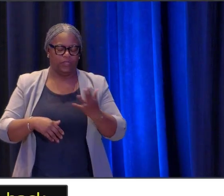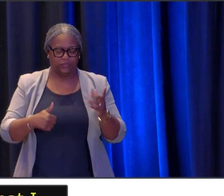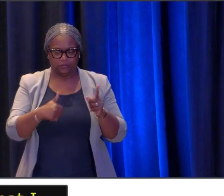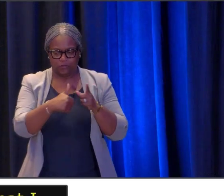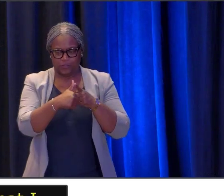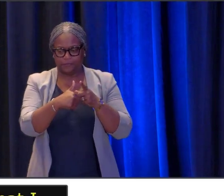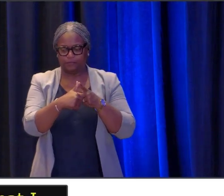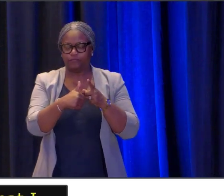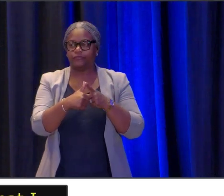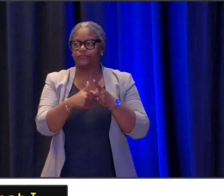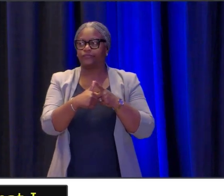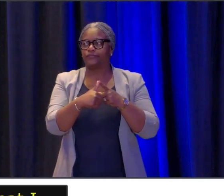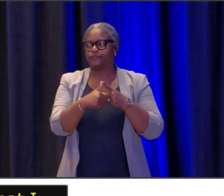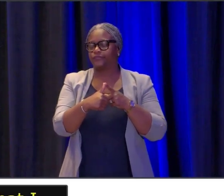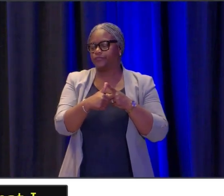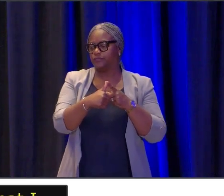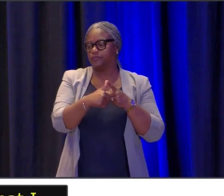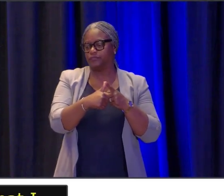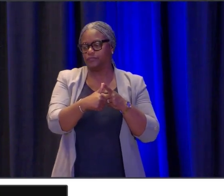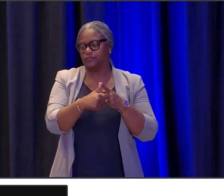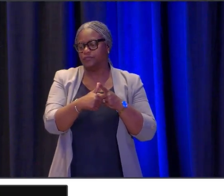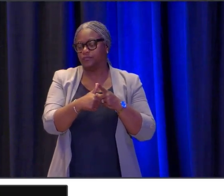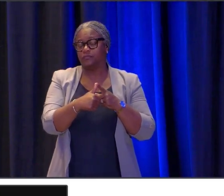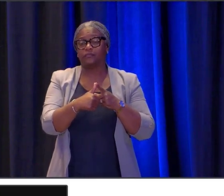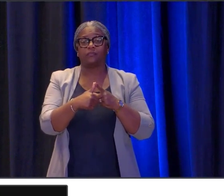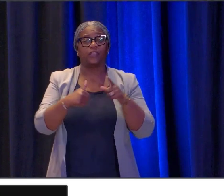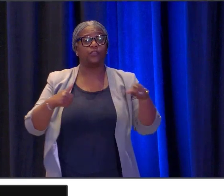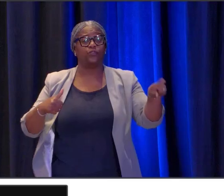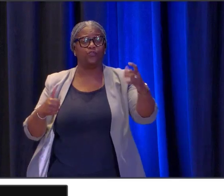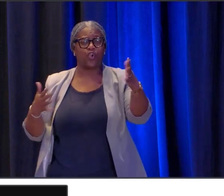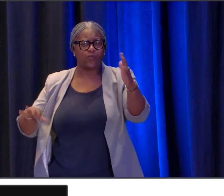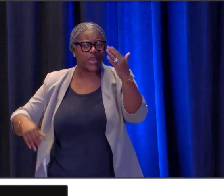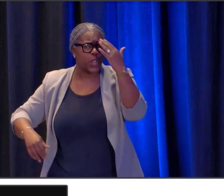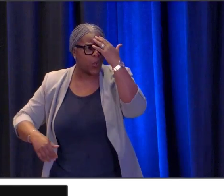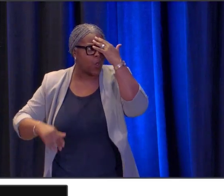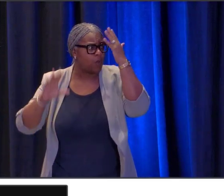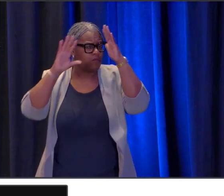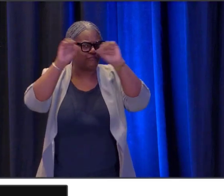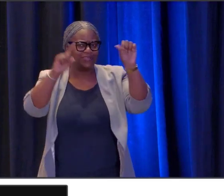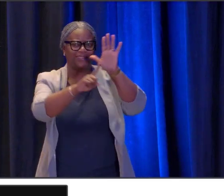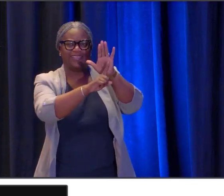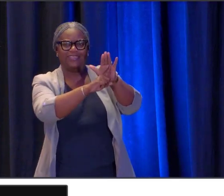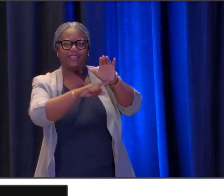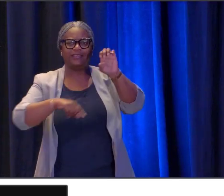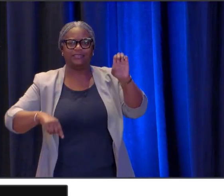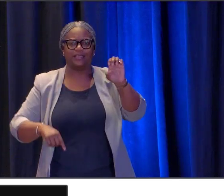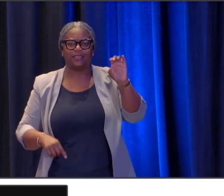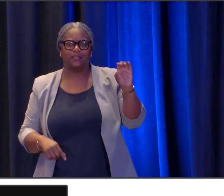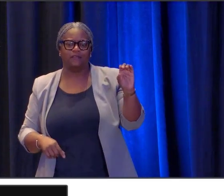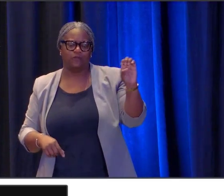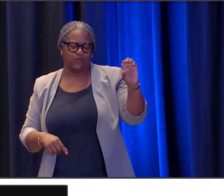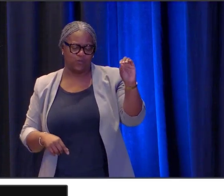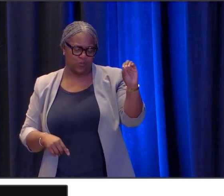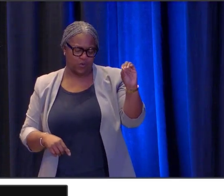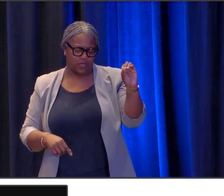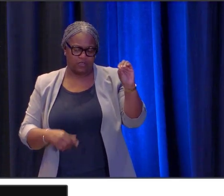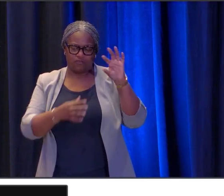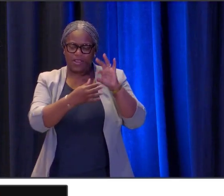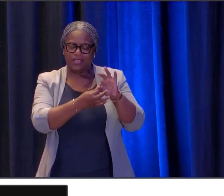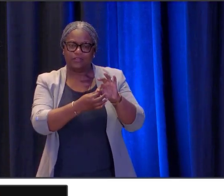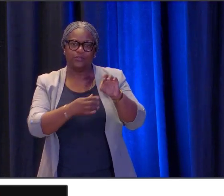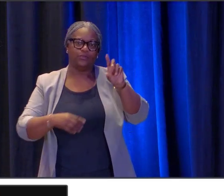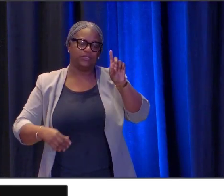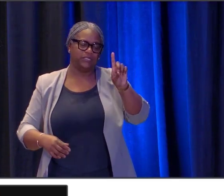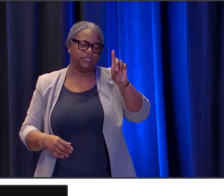is, you already know that the President's executive order in regard to DEAI and